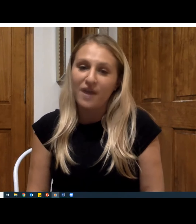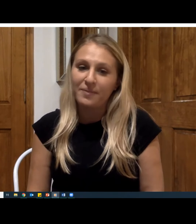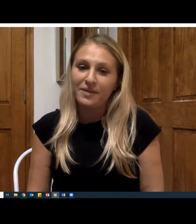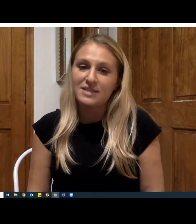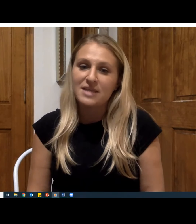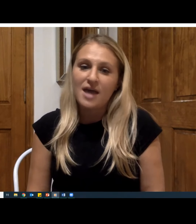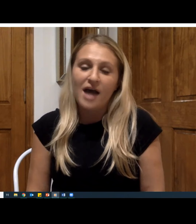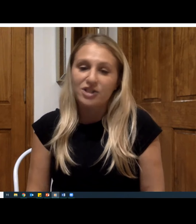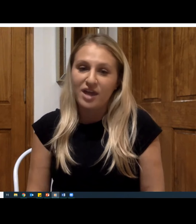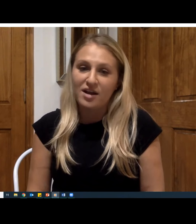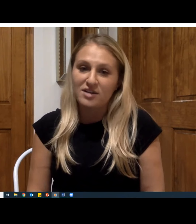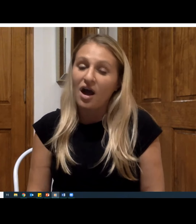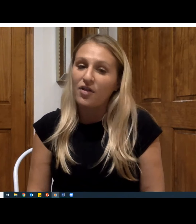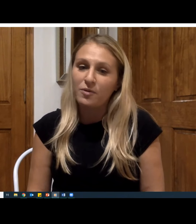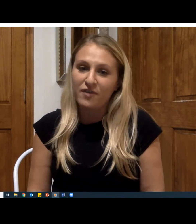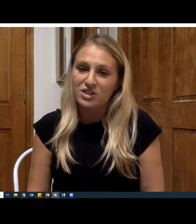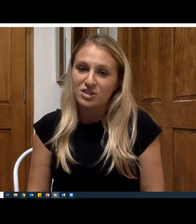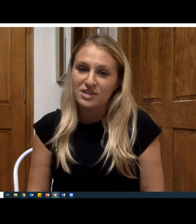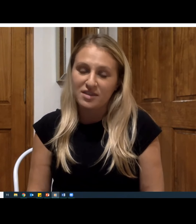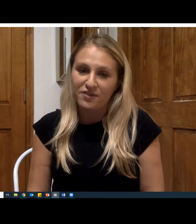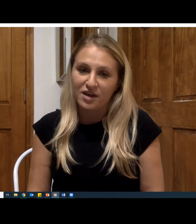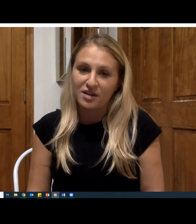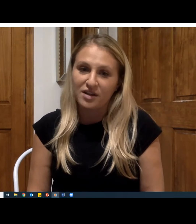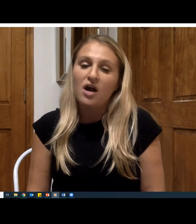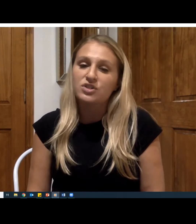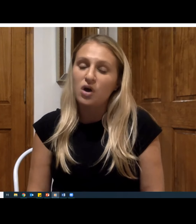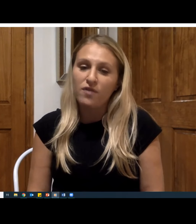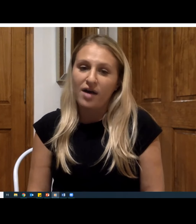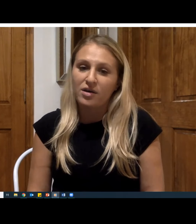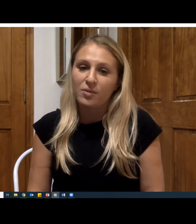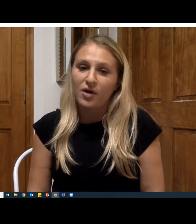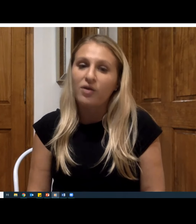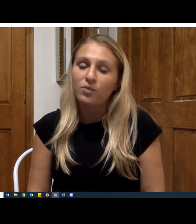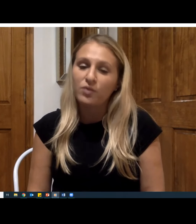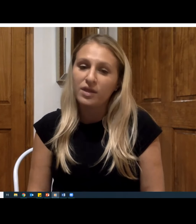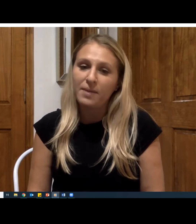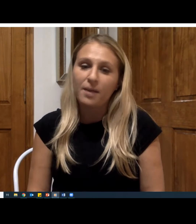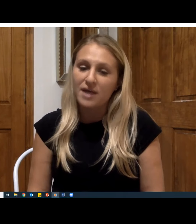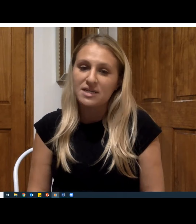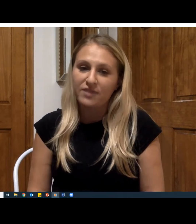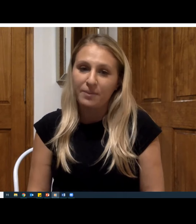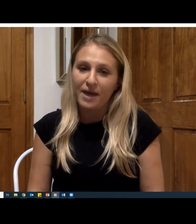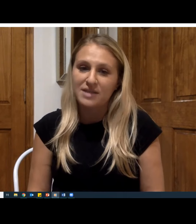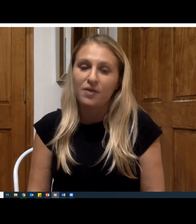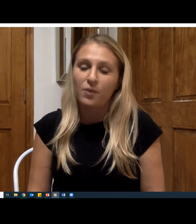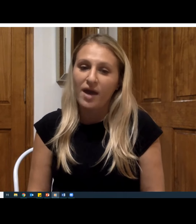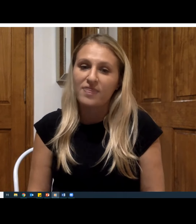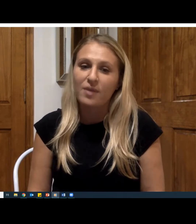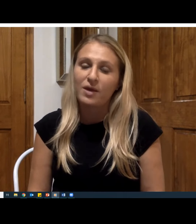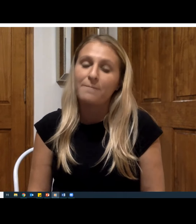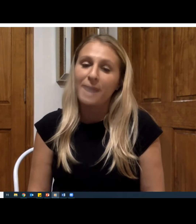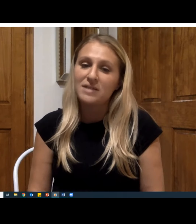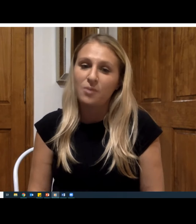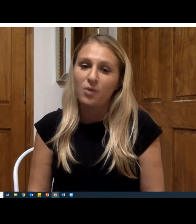to families, educators, and other professionals in the field are so valuable and can really make a positive impact on the way